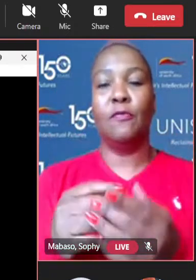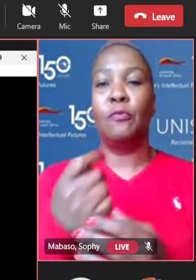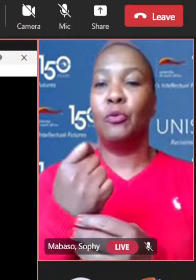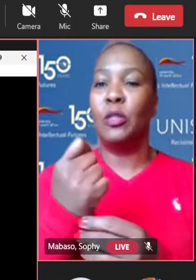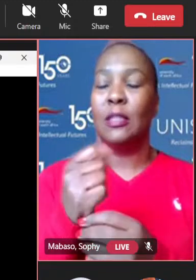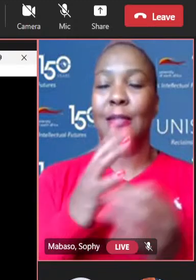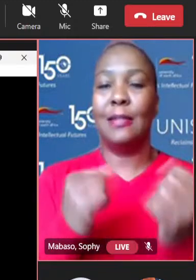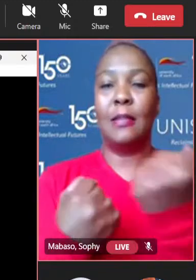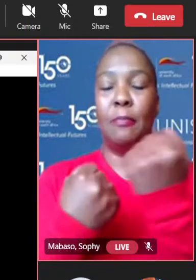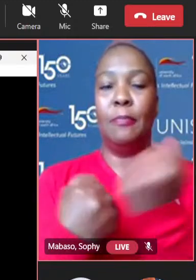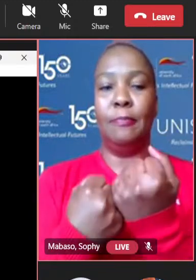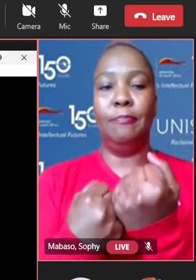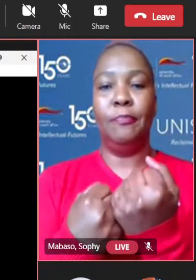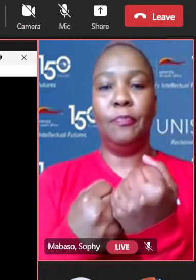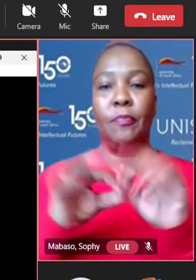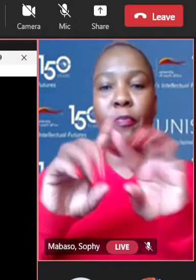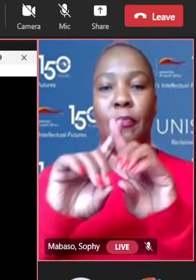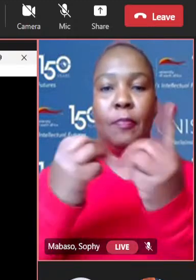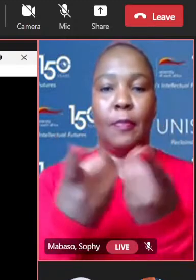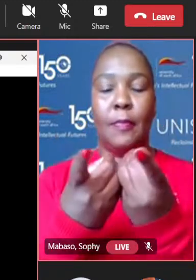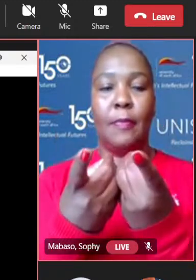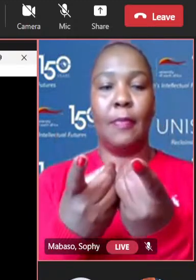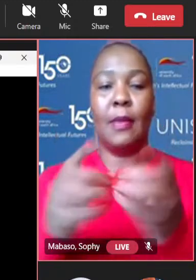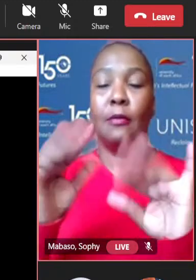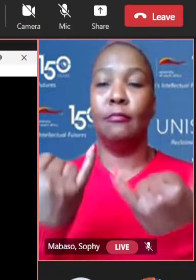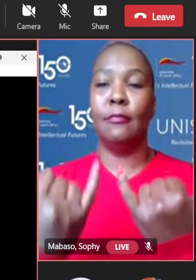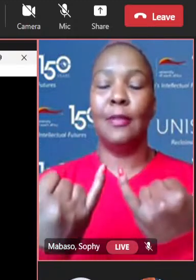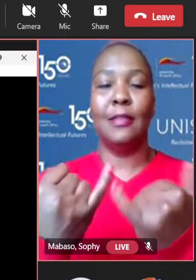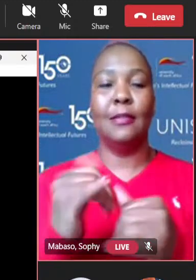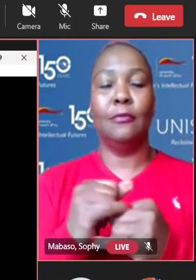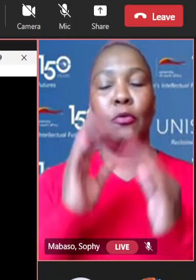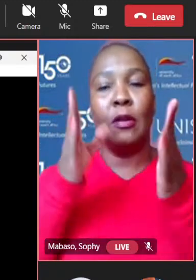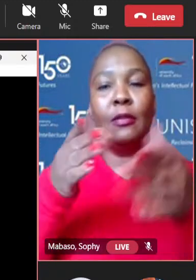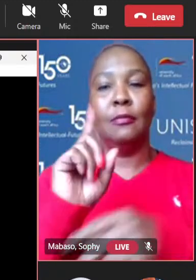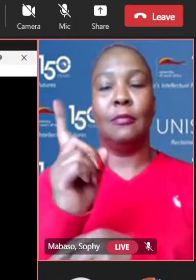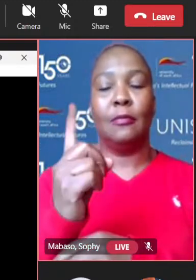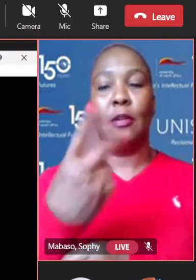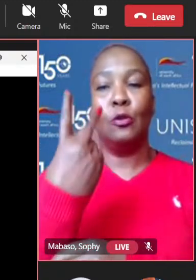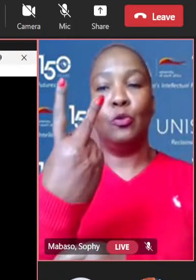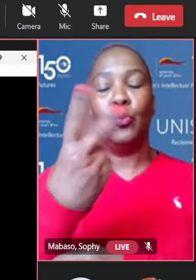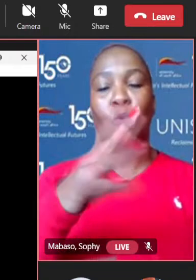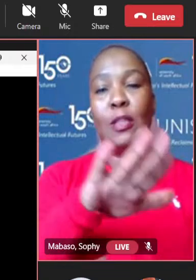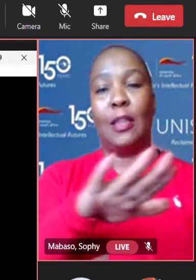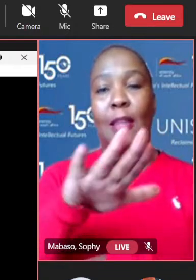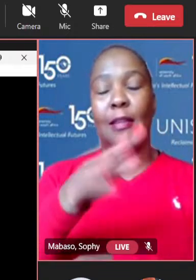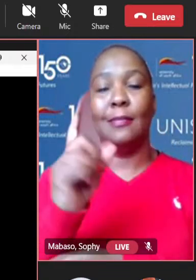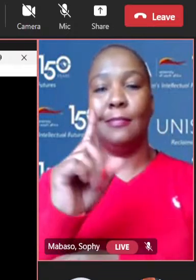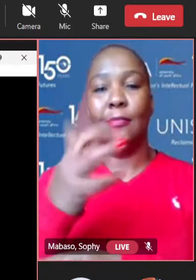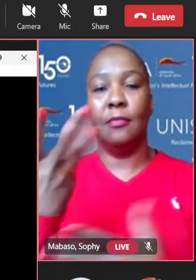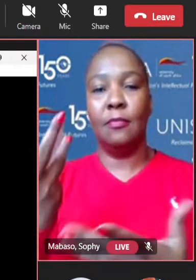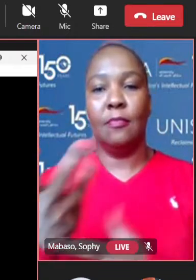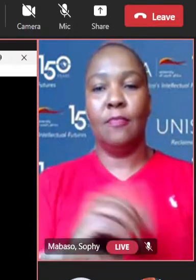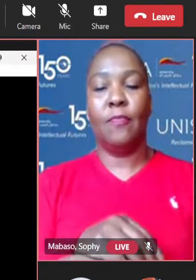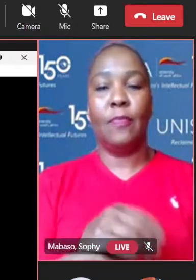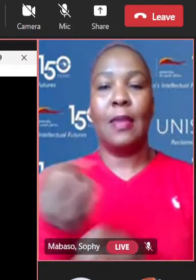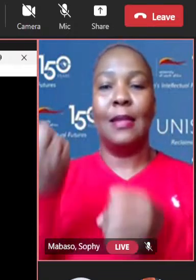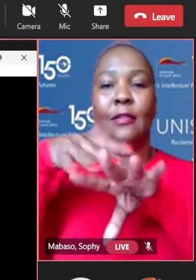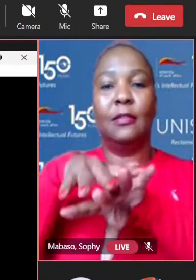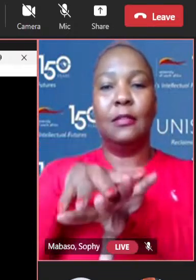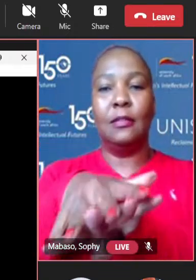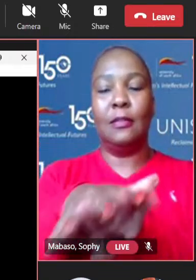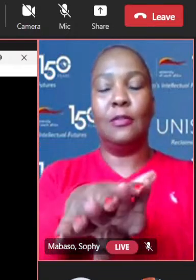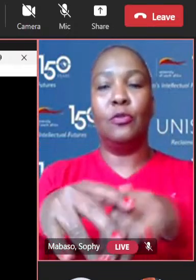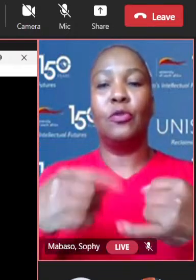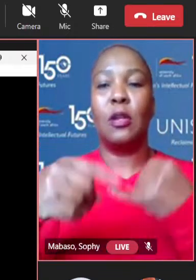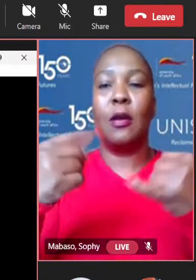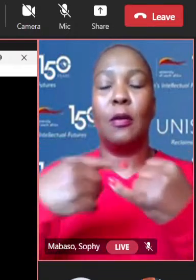Division. Today, we're going to focus on 2 areas which is the integrated tutor model. I'm going